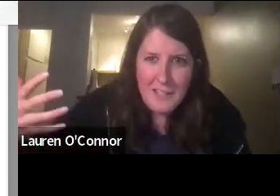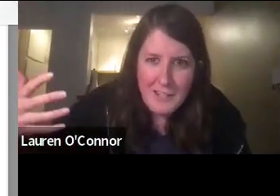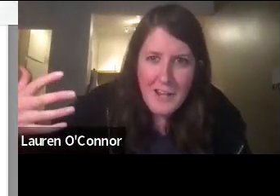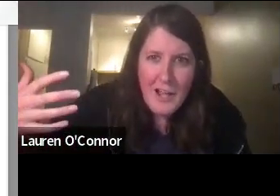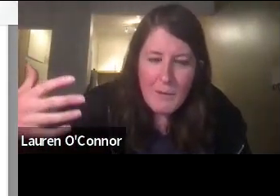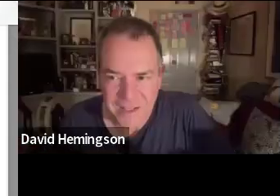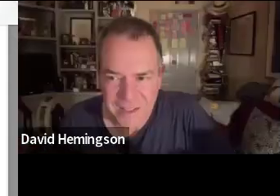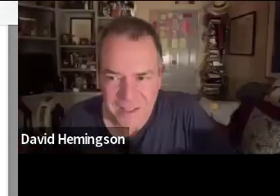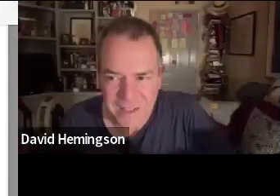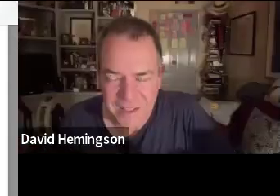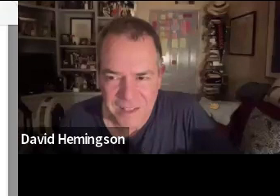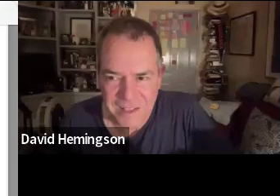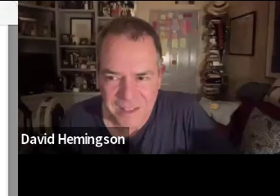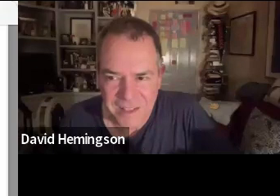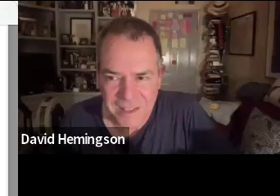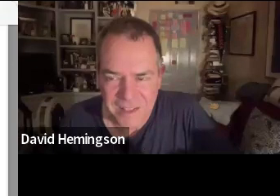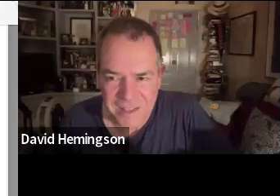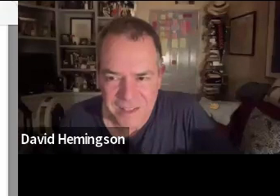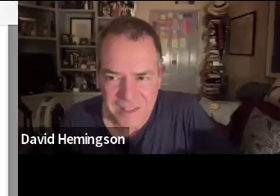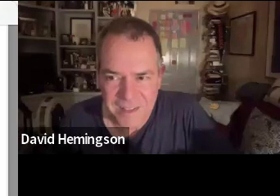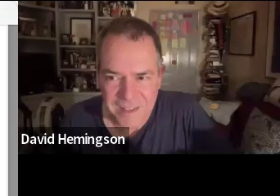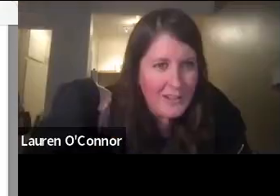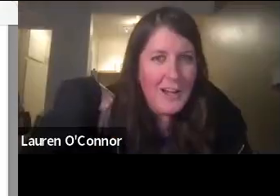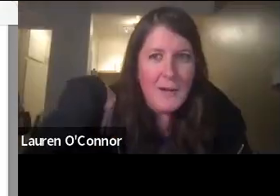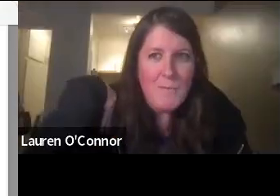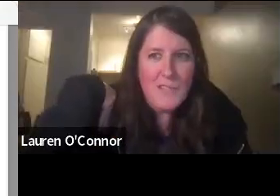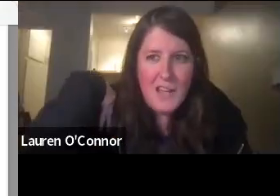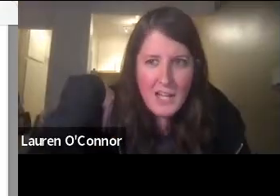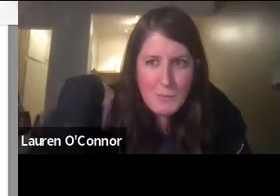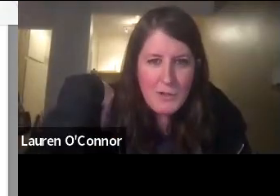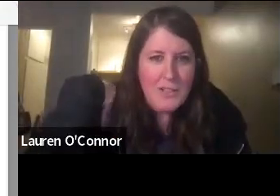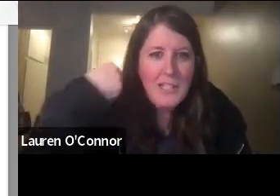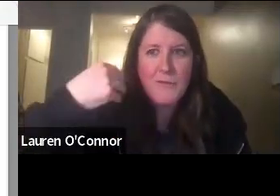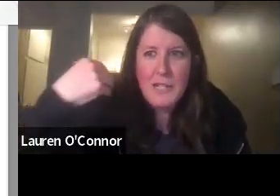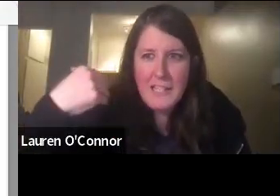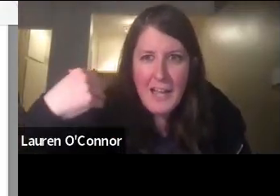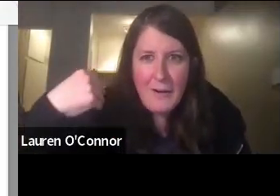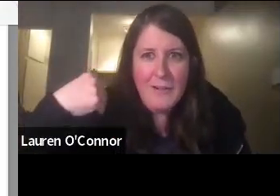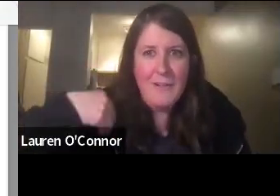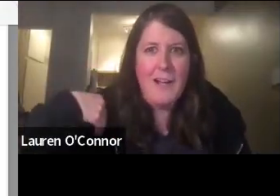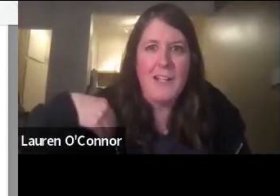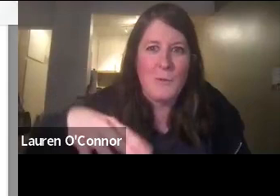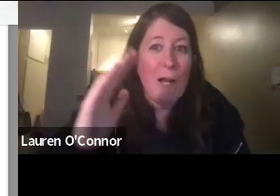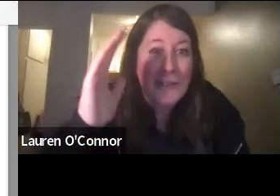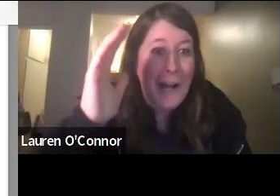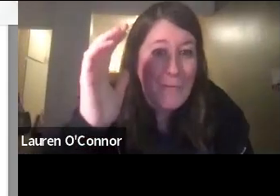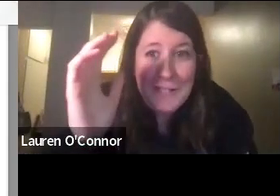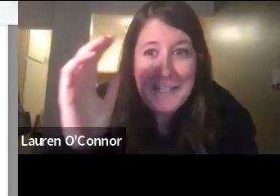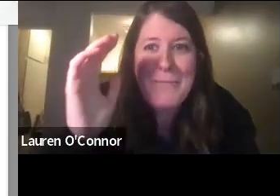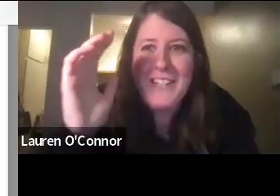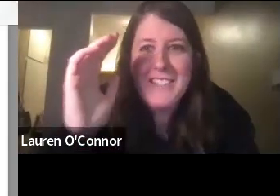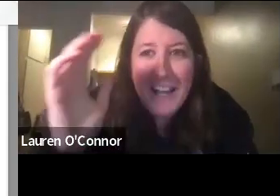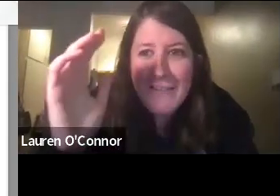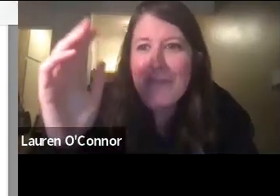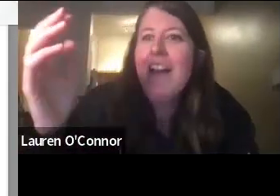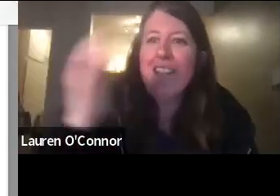his socket. Yeah. So Paul drives Angus, who is writhing in pain, to the hospital. He's freaking out. His one job was to